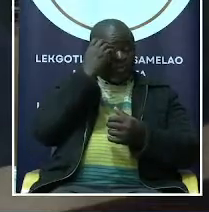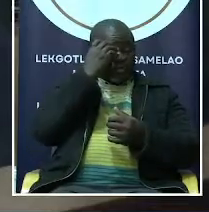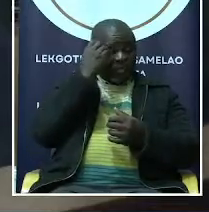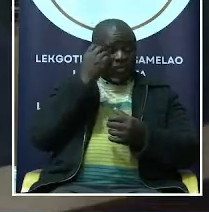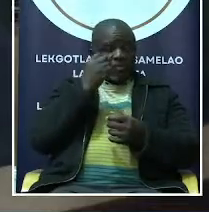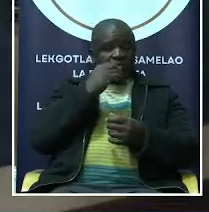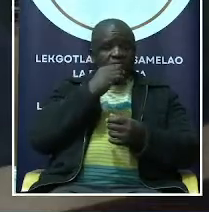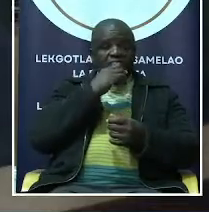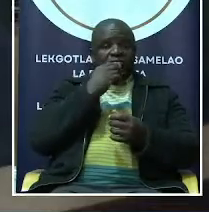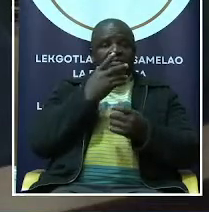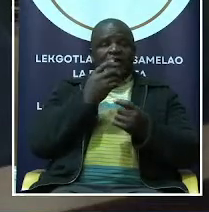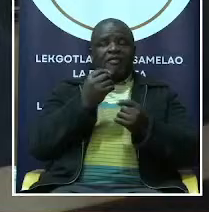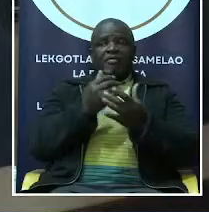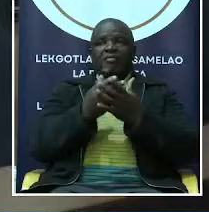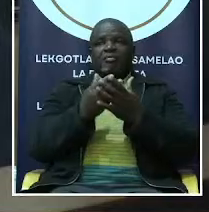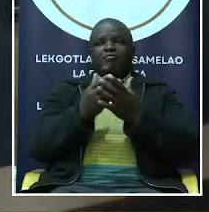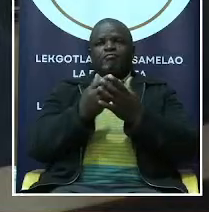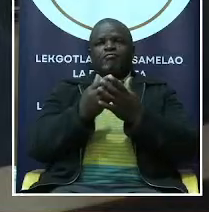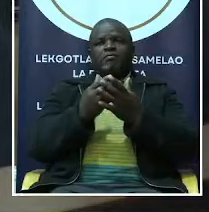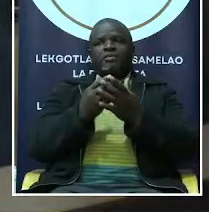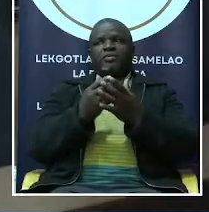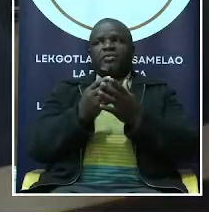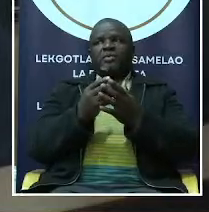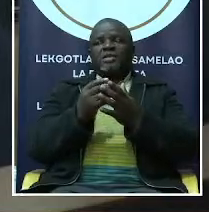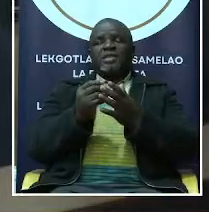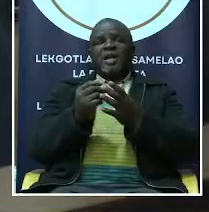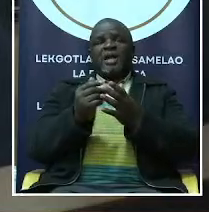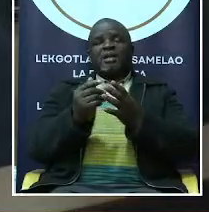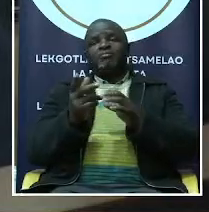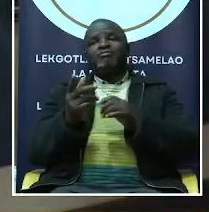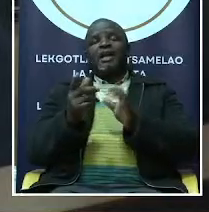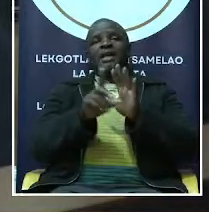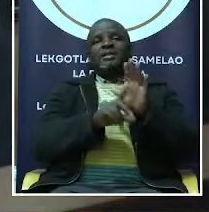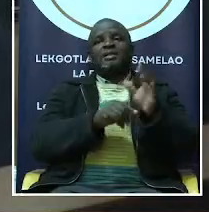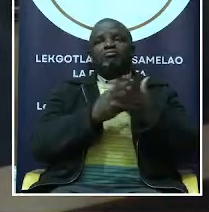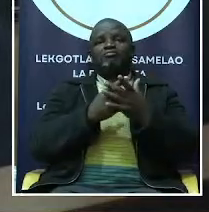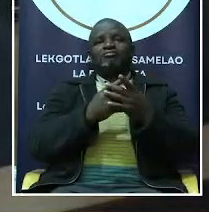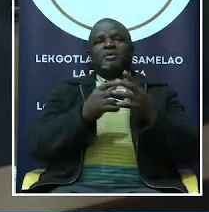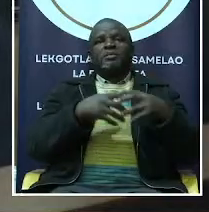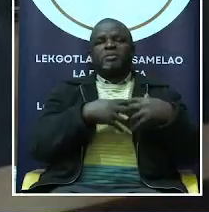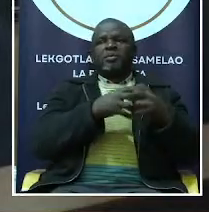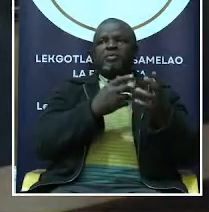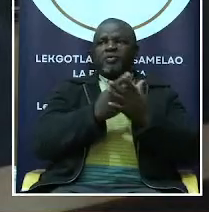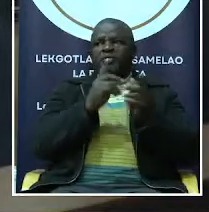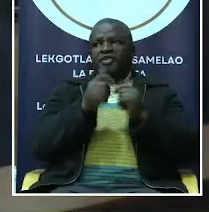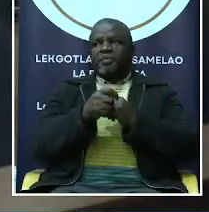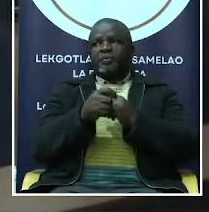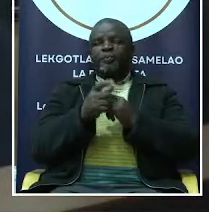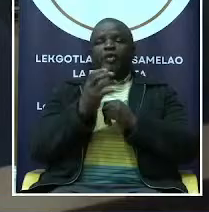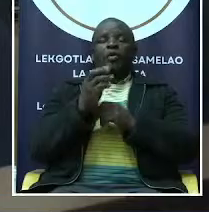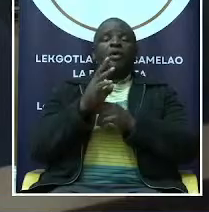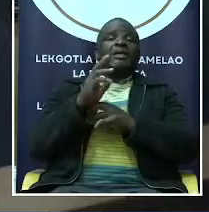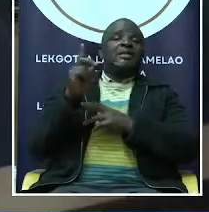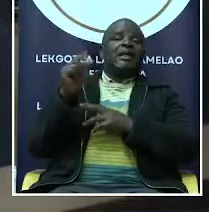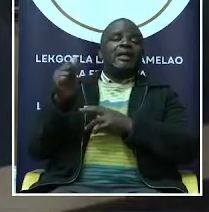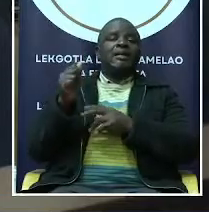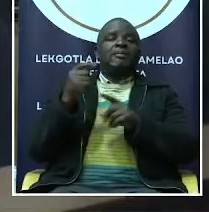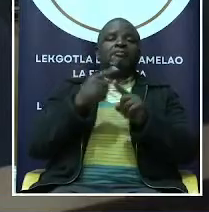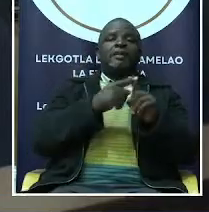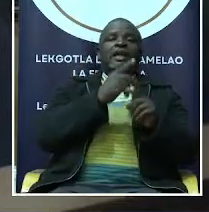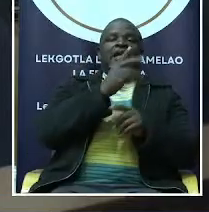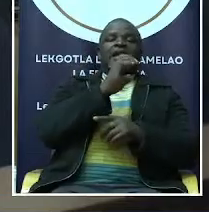legislation that has been set and structured to change, or as the DA and the EFF